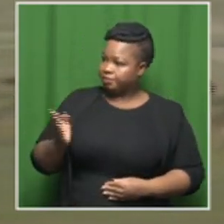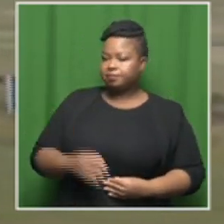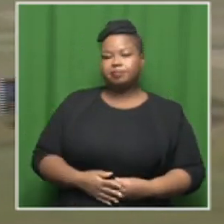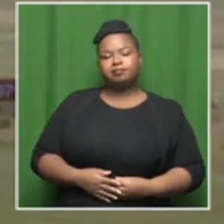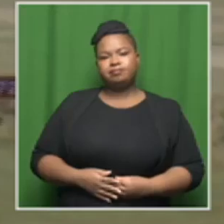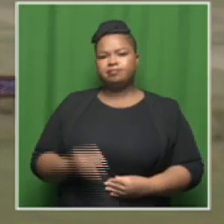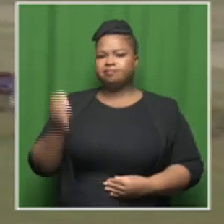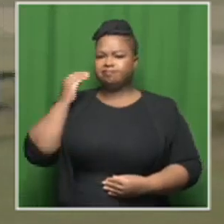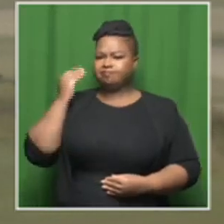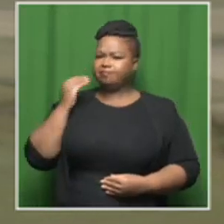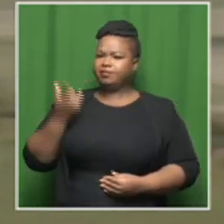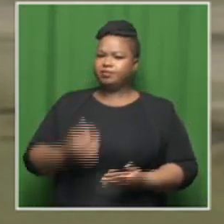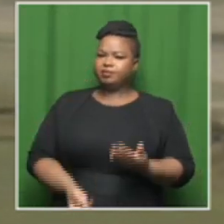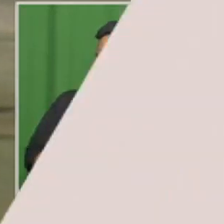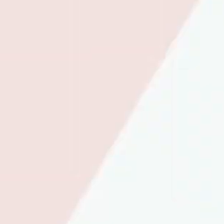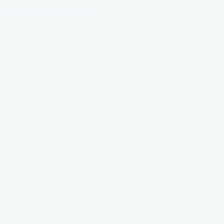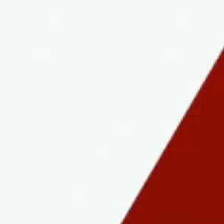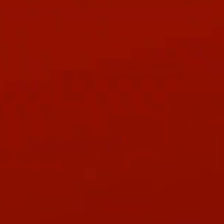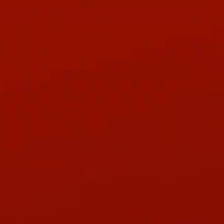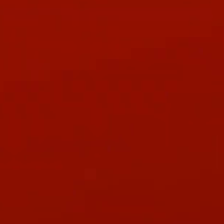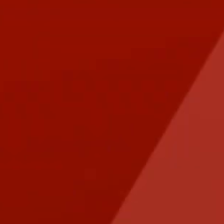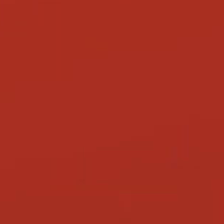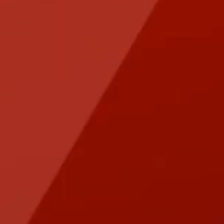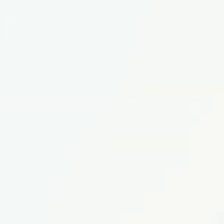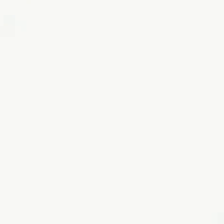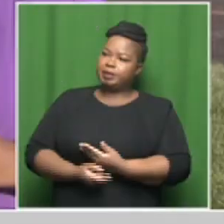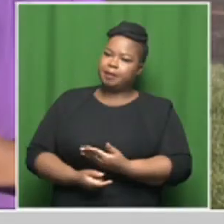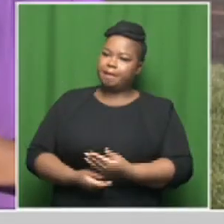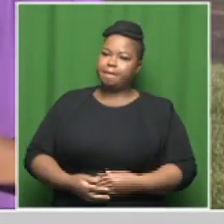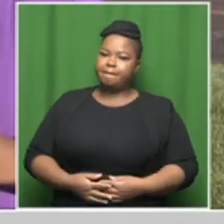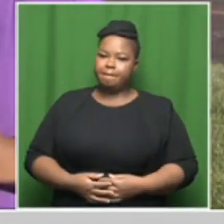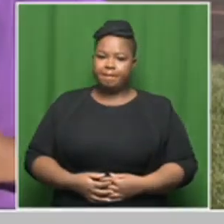find out what's happening. Tell us a little bit more about this, Kim.